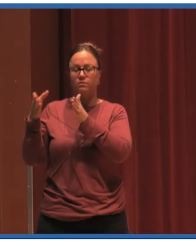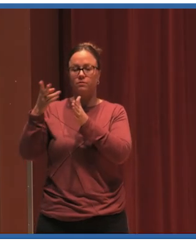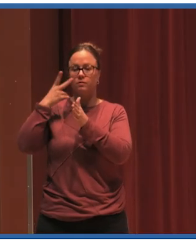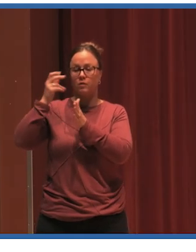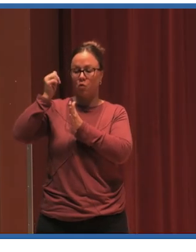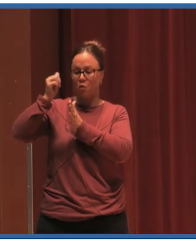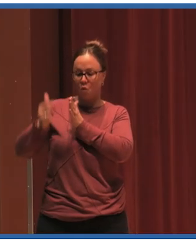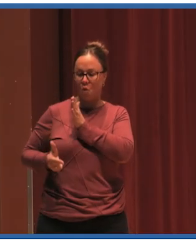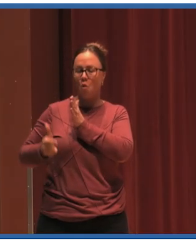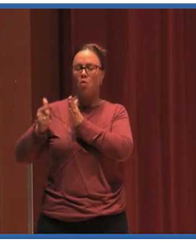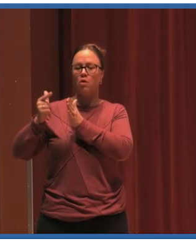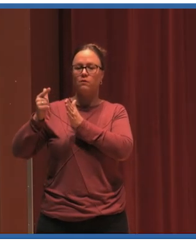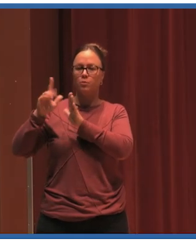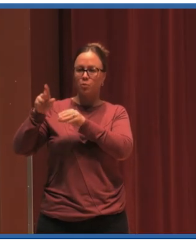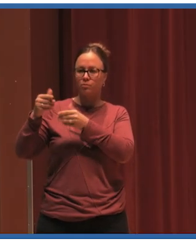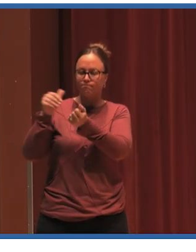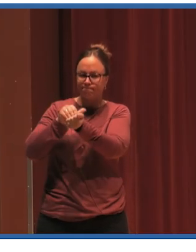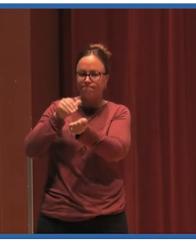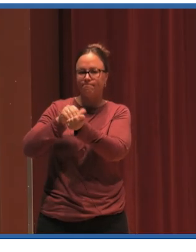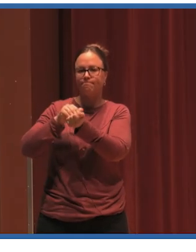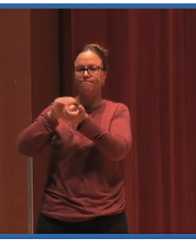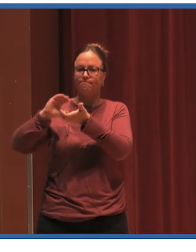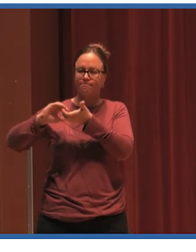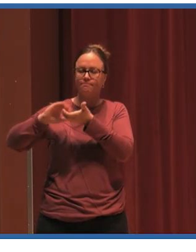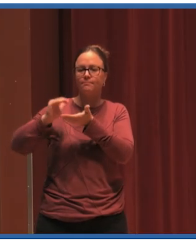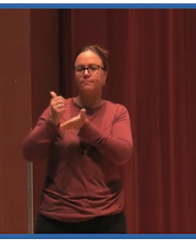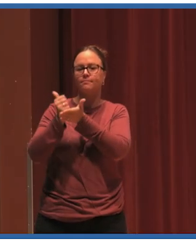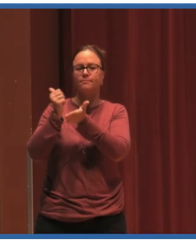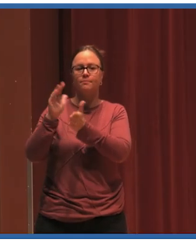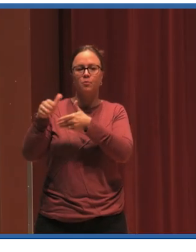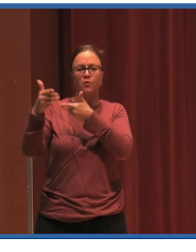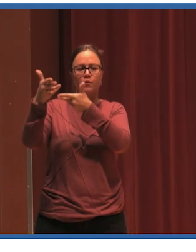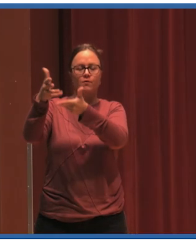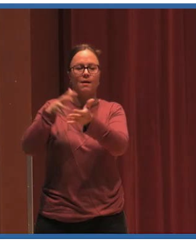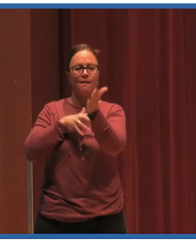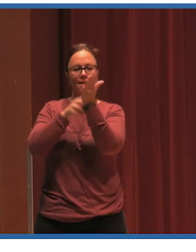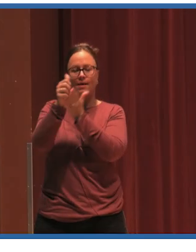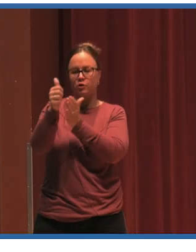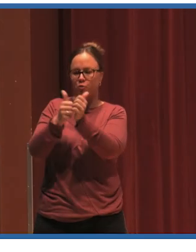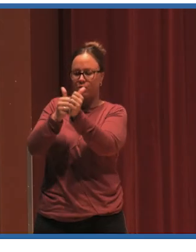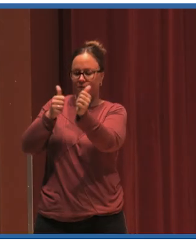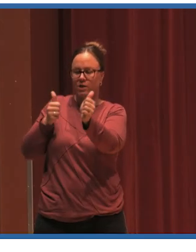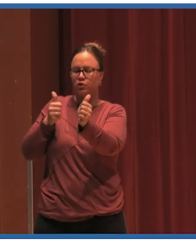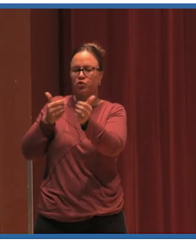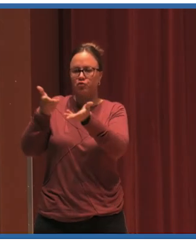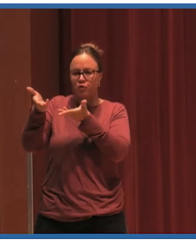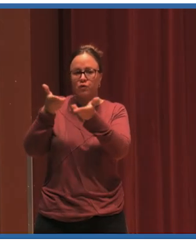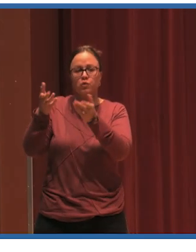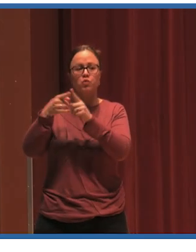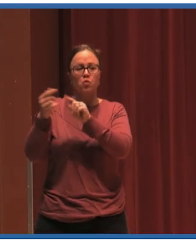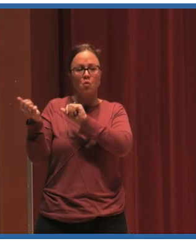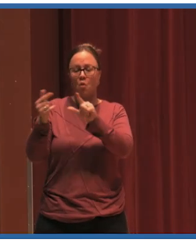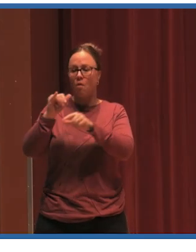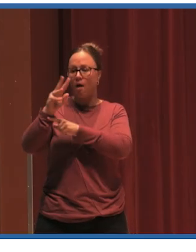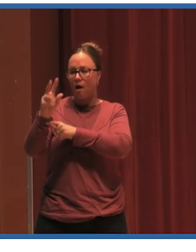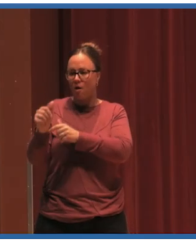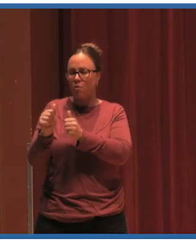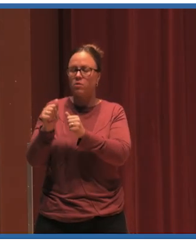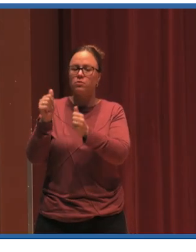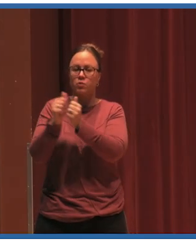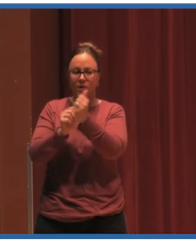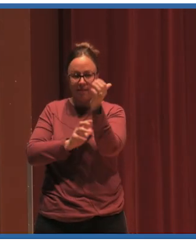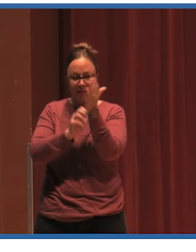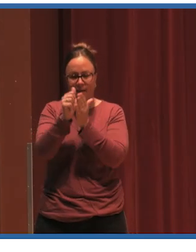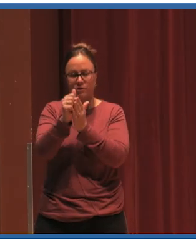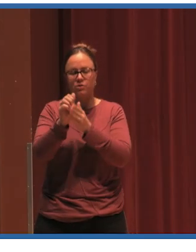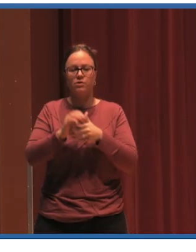our provider partners who provide cancer prevention, screening, treatment, and survivorship services to Iowans with cancer. The Iowa